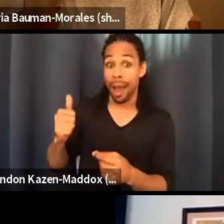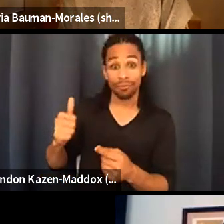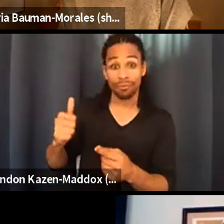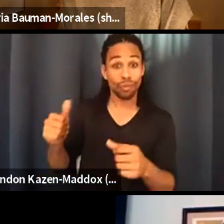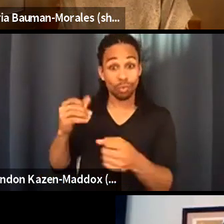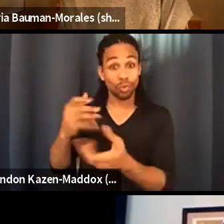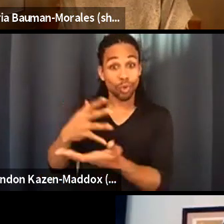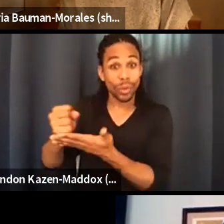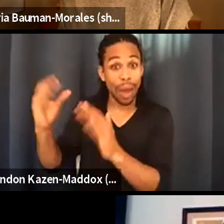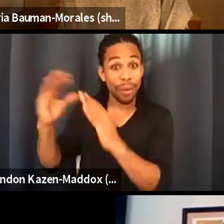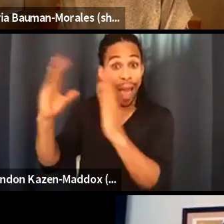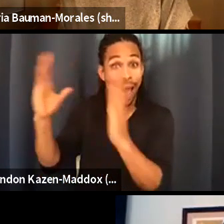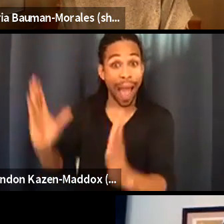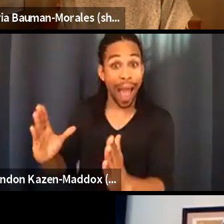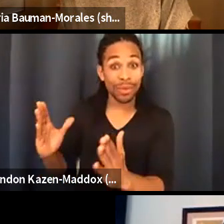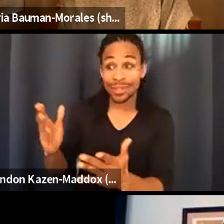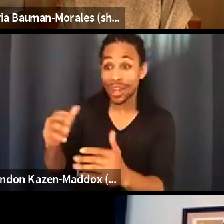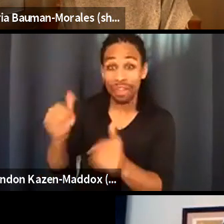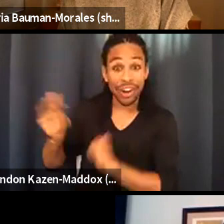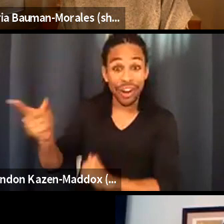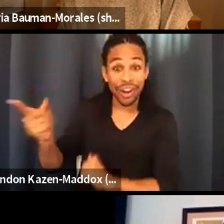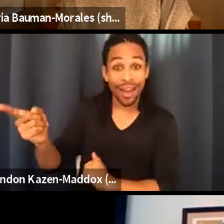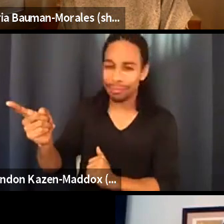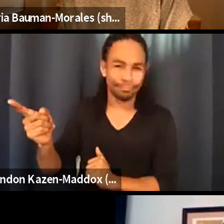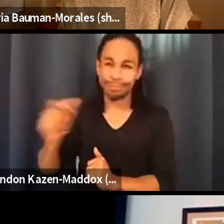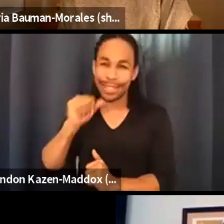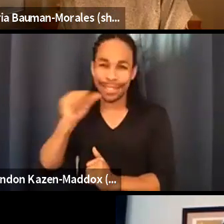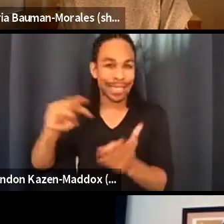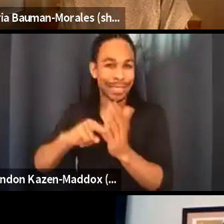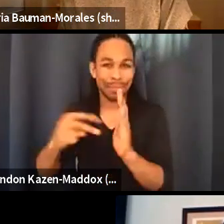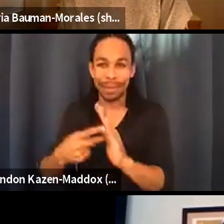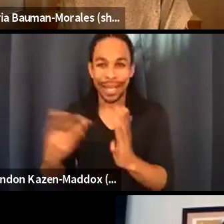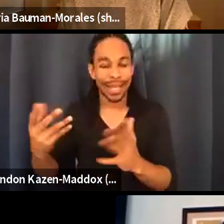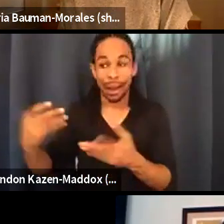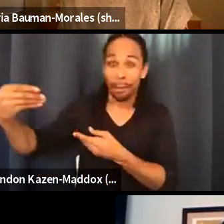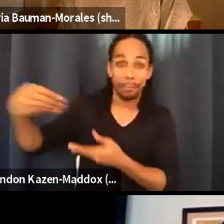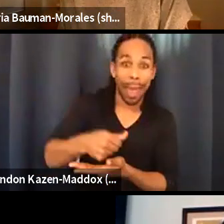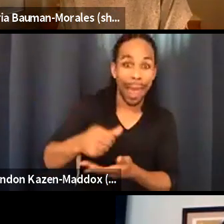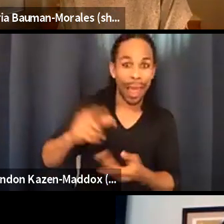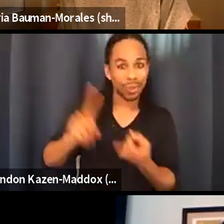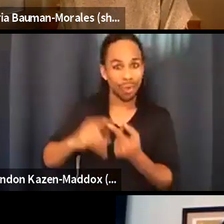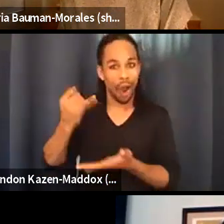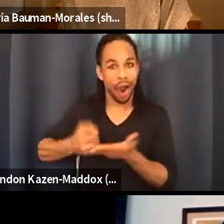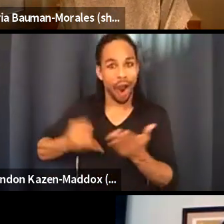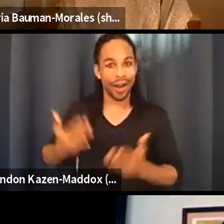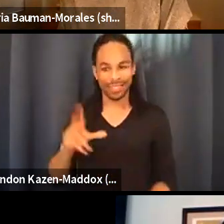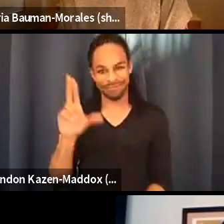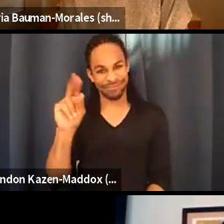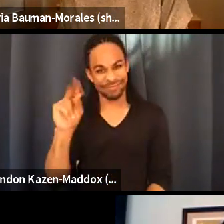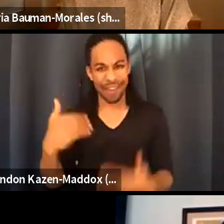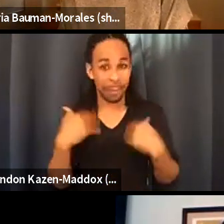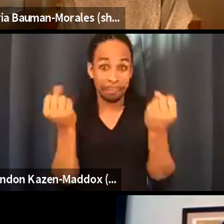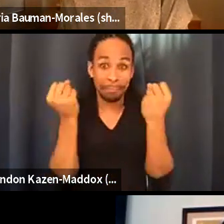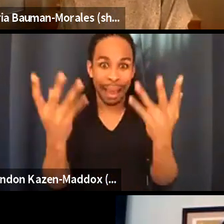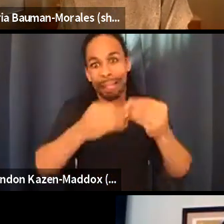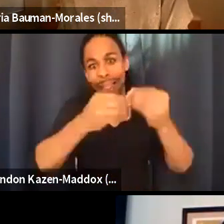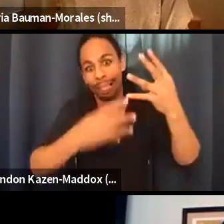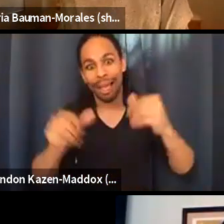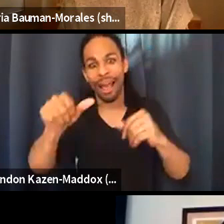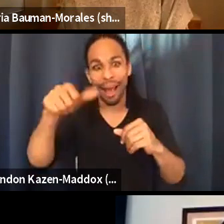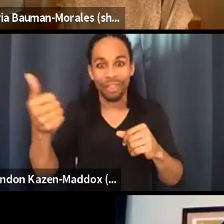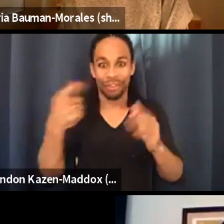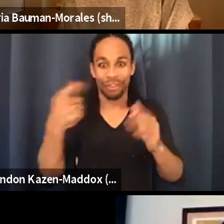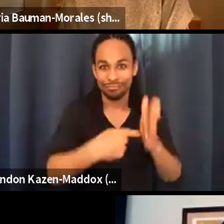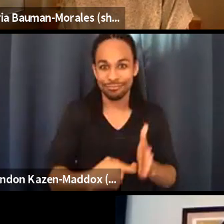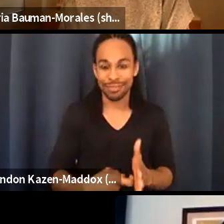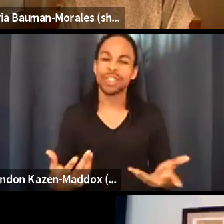as much as it could be. So how are sharing that information with the audiences that are in our spaces?